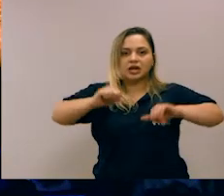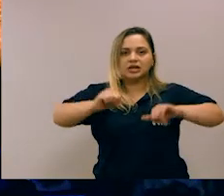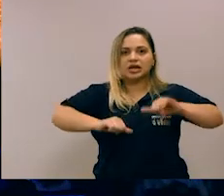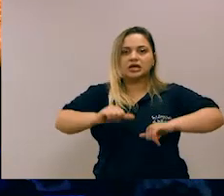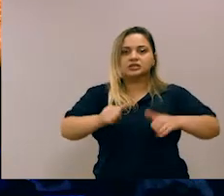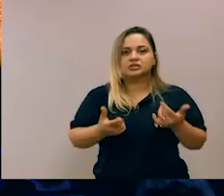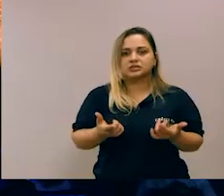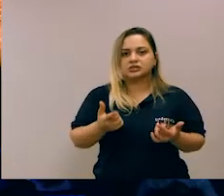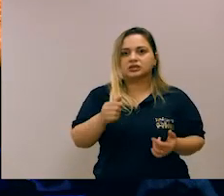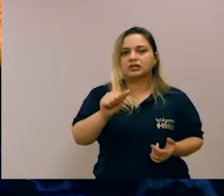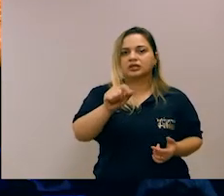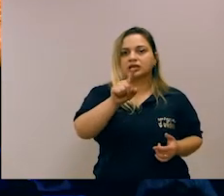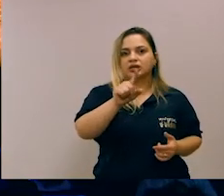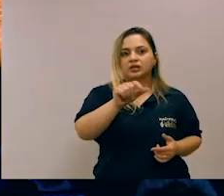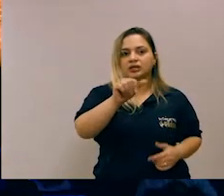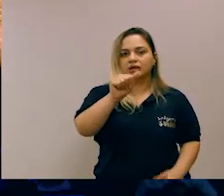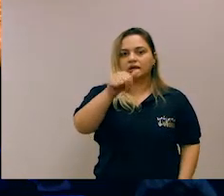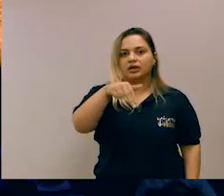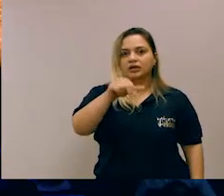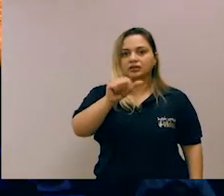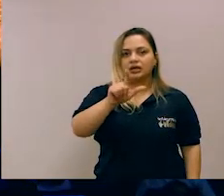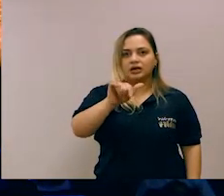itself.